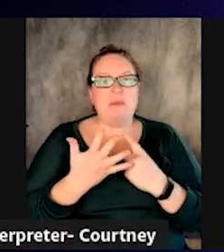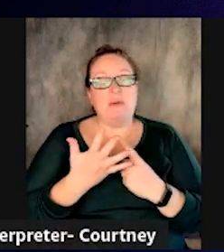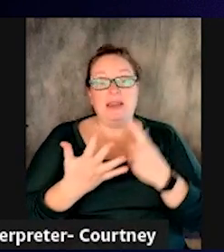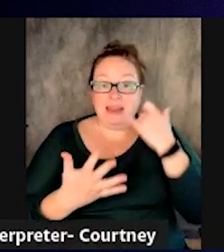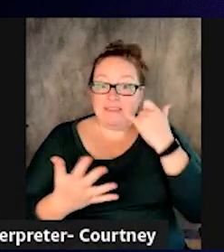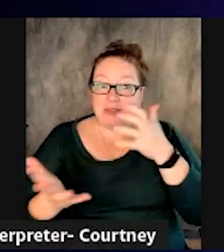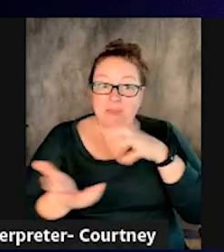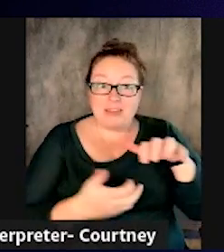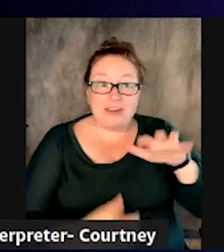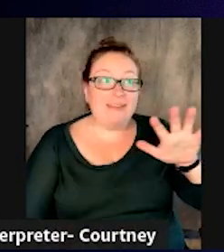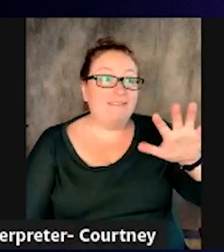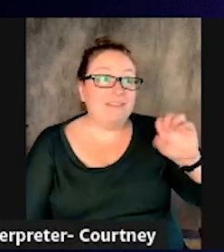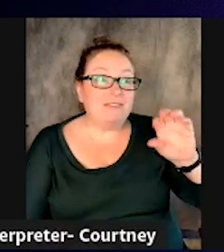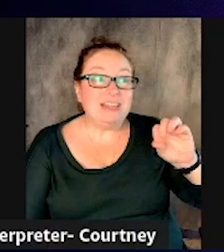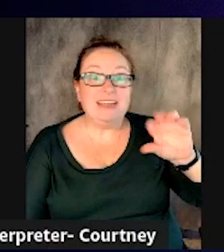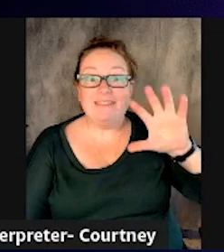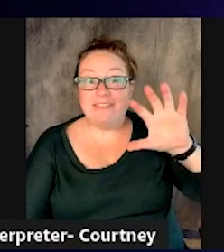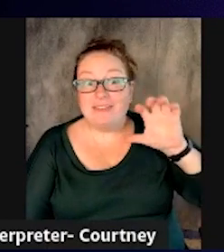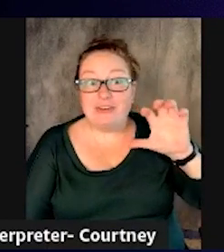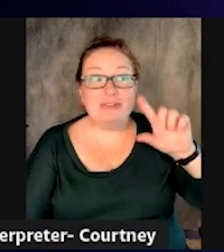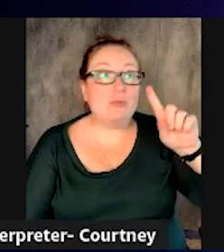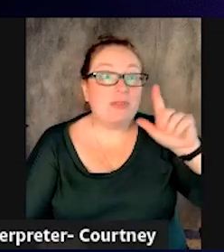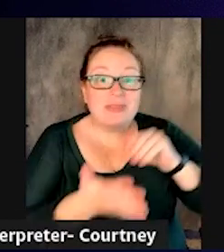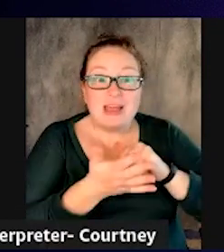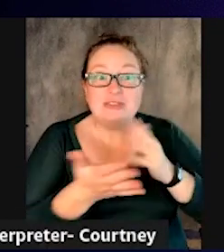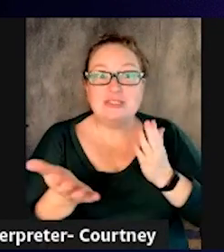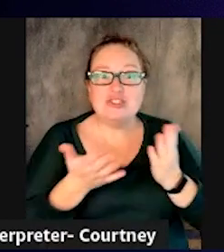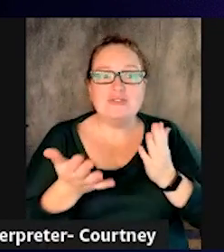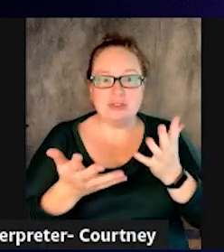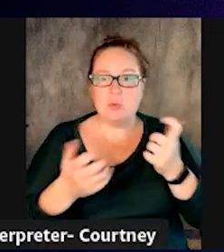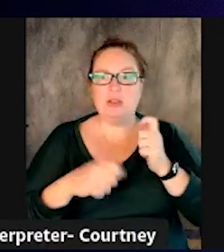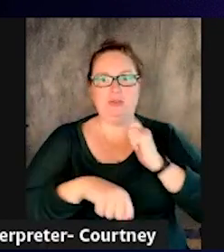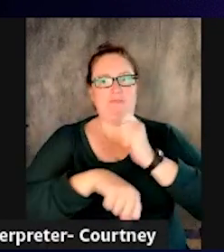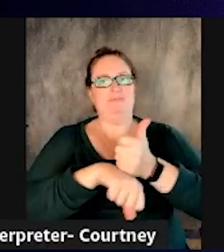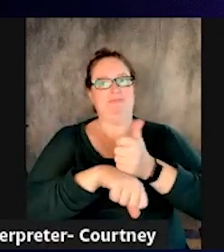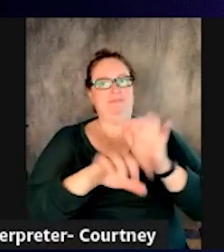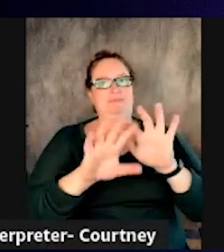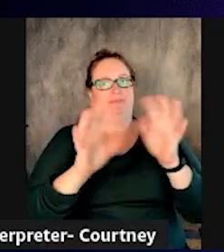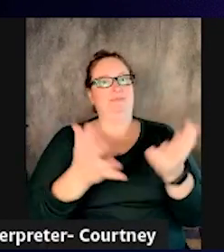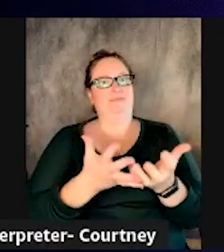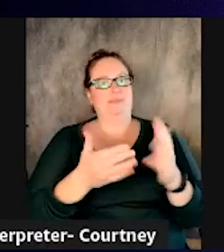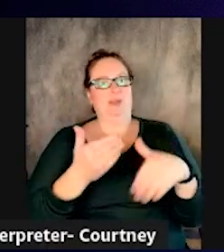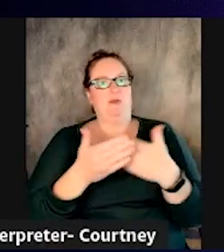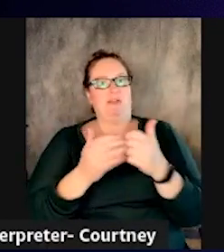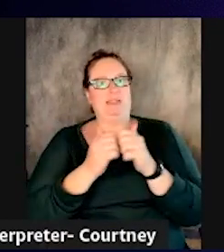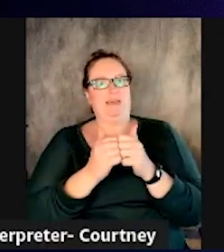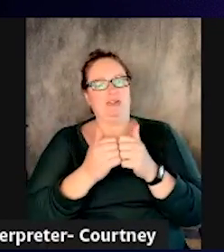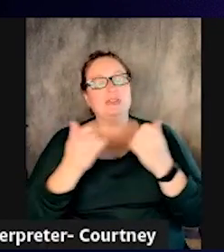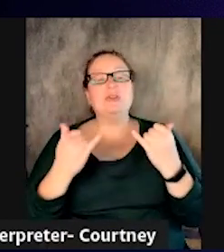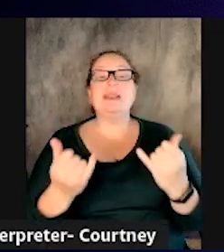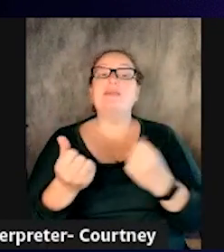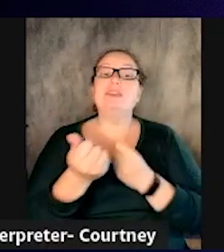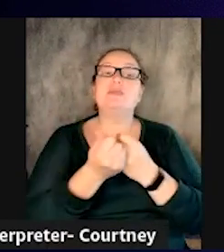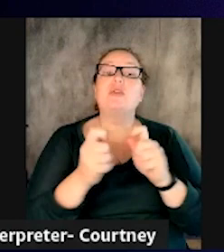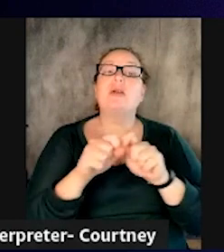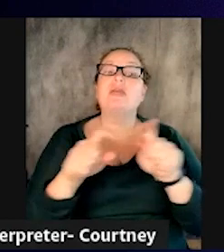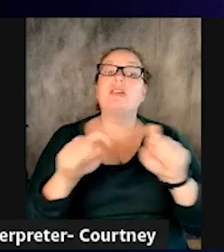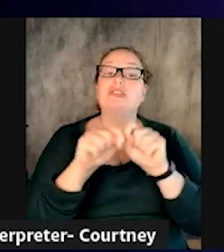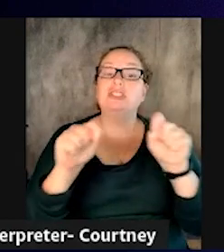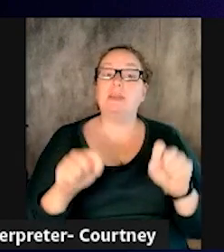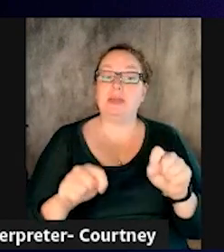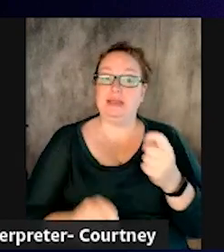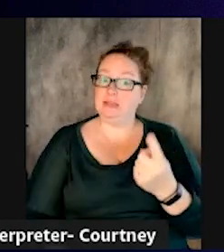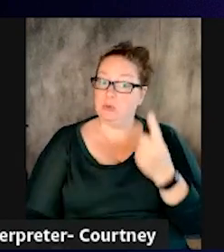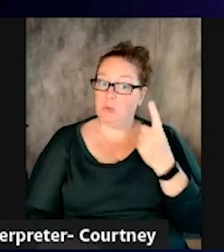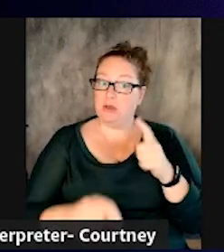servers, they want to configure this in bulk. So we now support a launch template. It's a single launch template